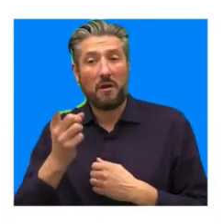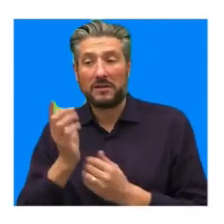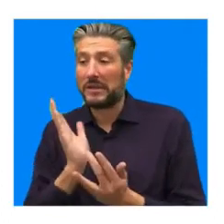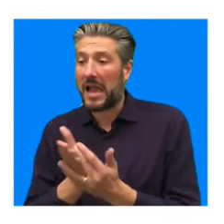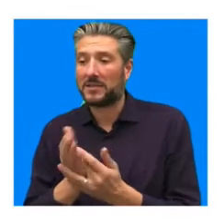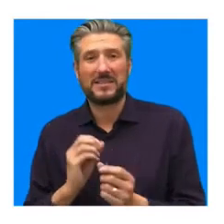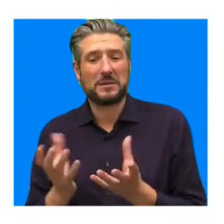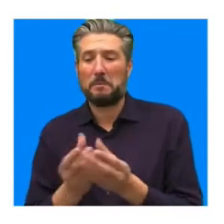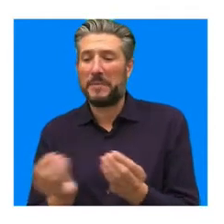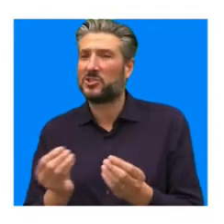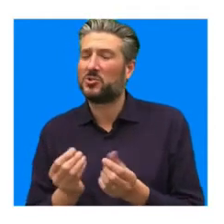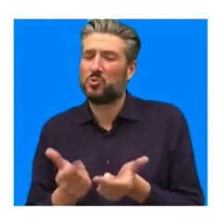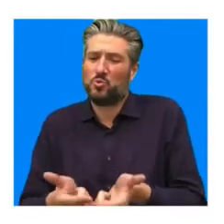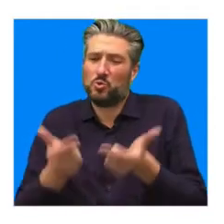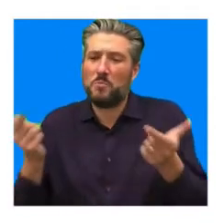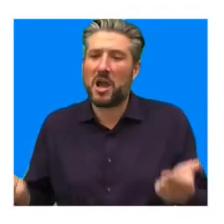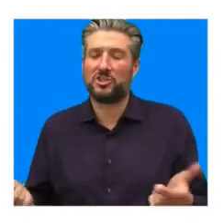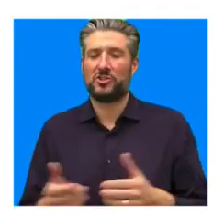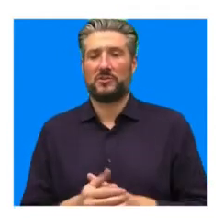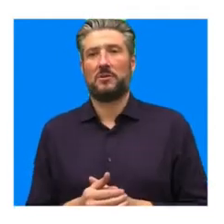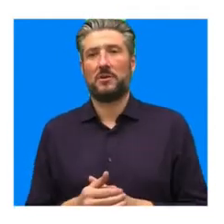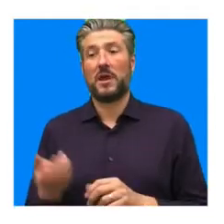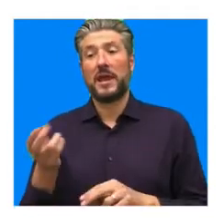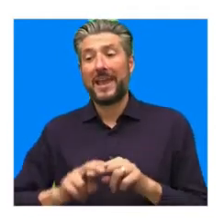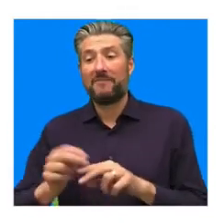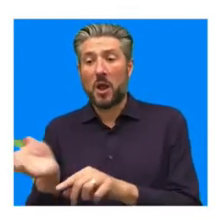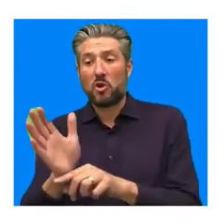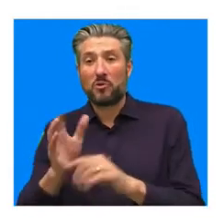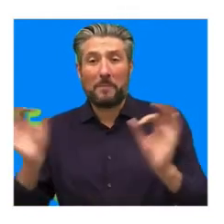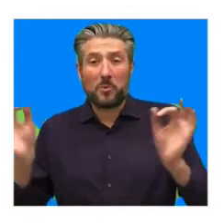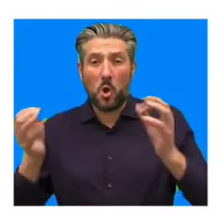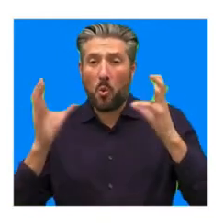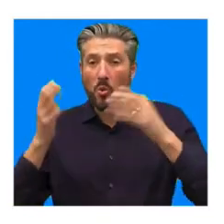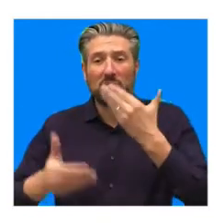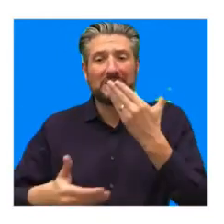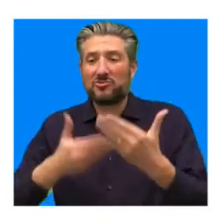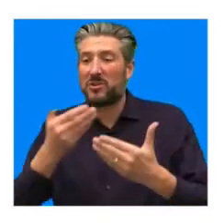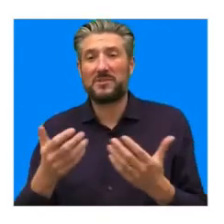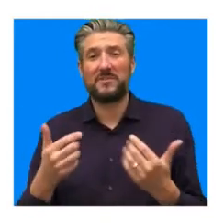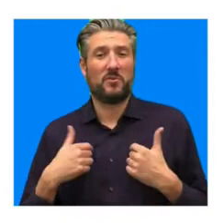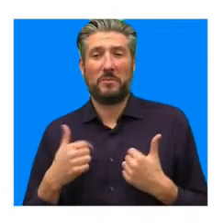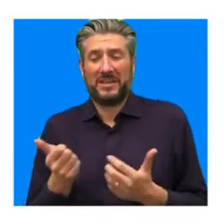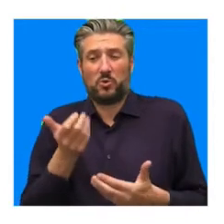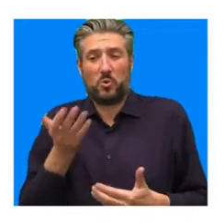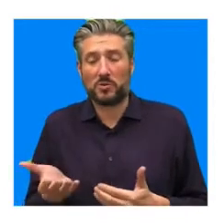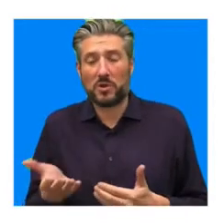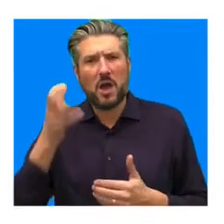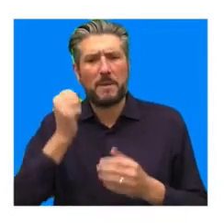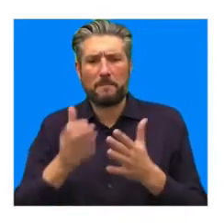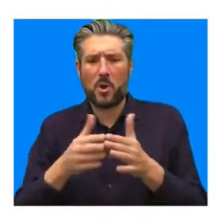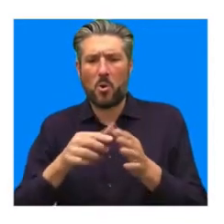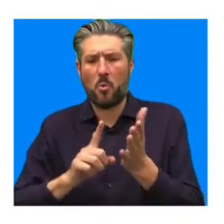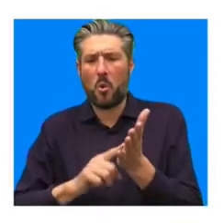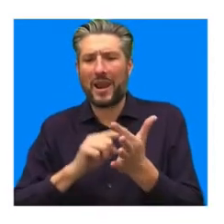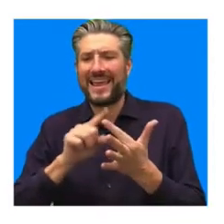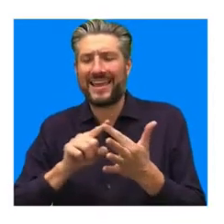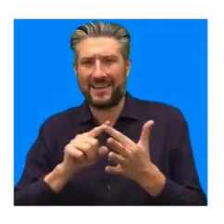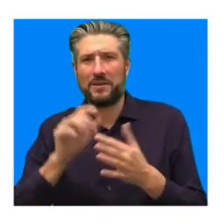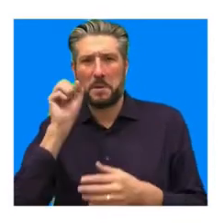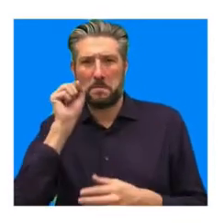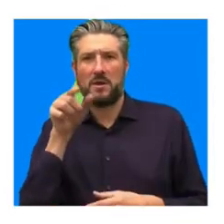show without audio description is nothing to me. I think about the movie WALL-E, for example. I remember watching years ago, tried watching it